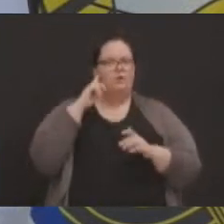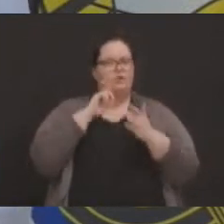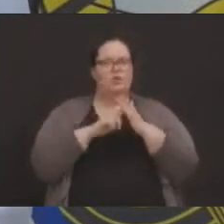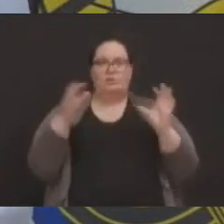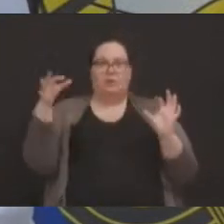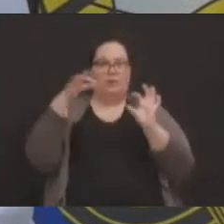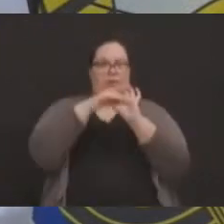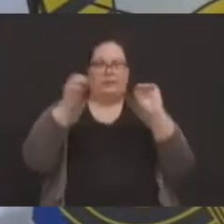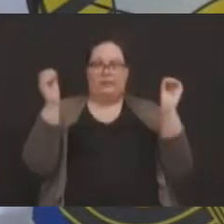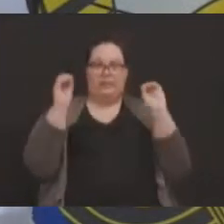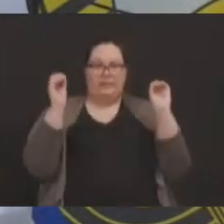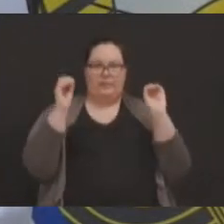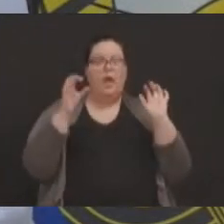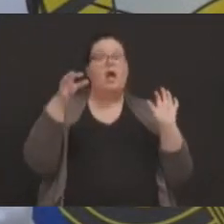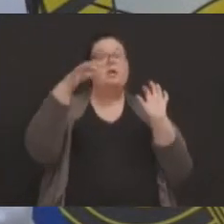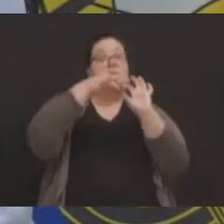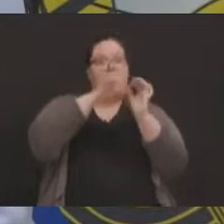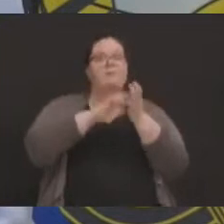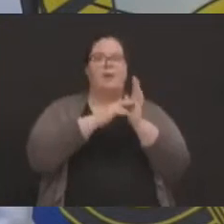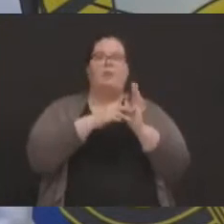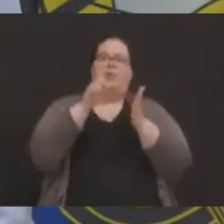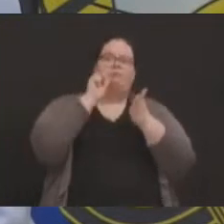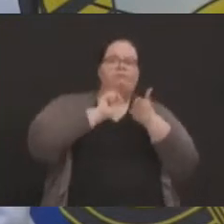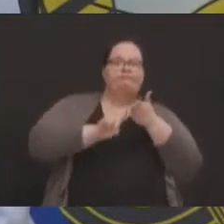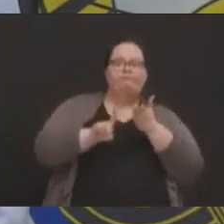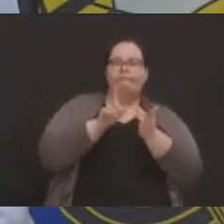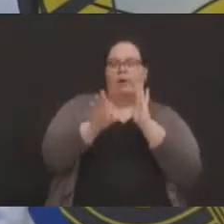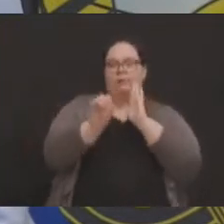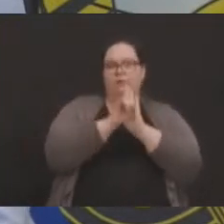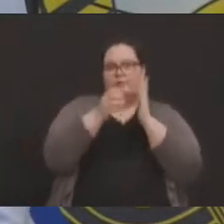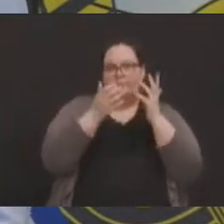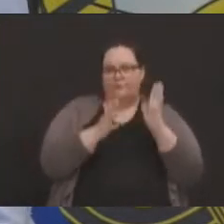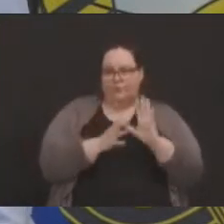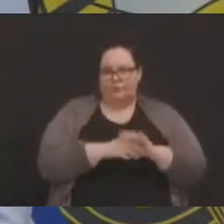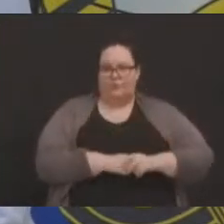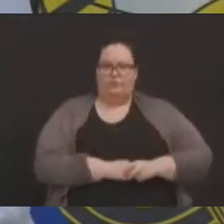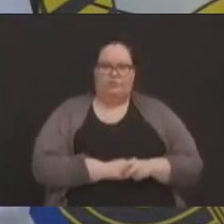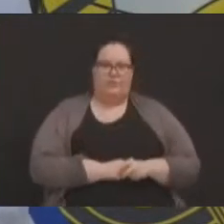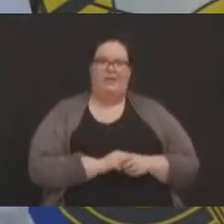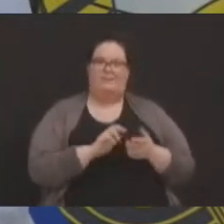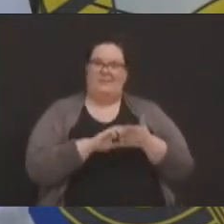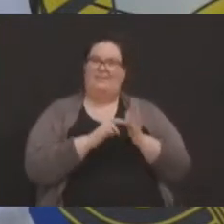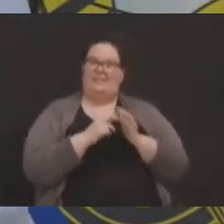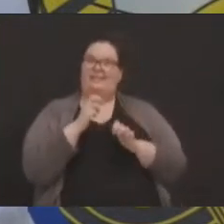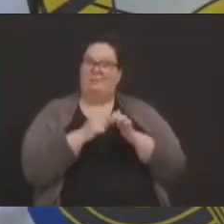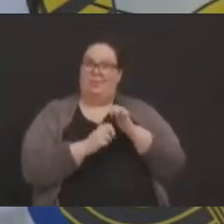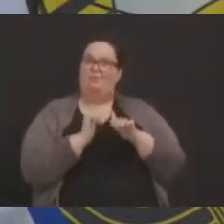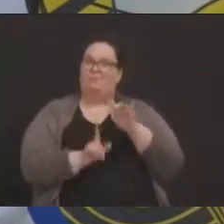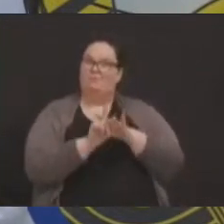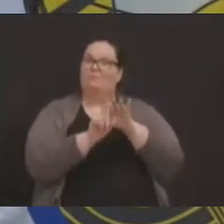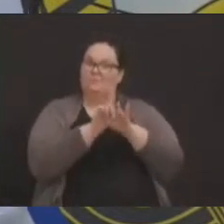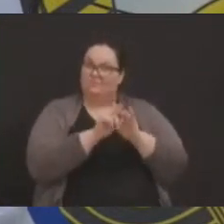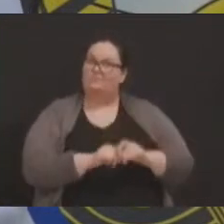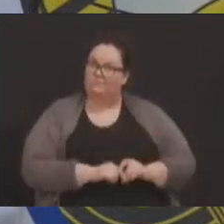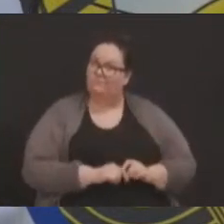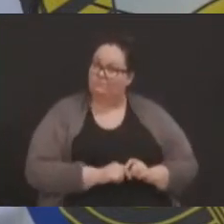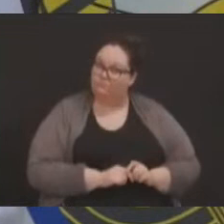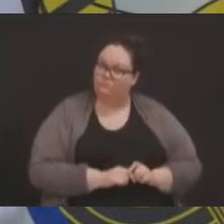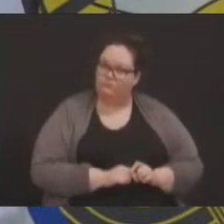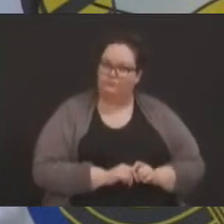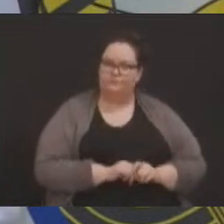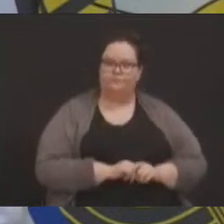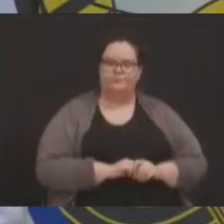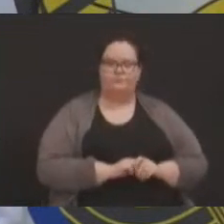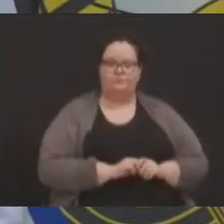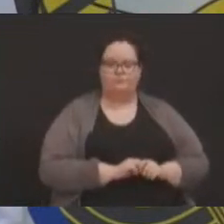again, we can see that there could be several clusters that start all at once, again, from travel, and then they spread in a community, in a